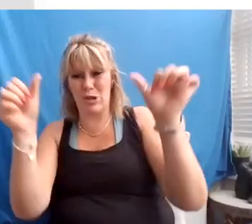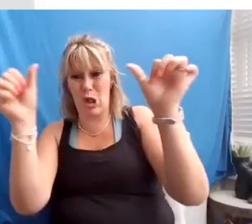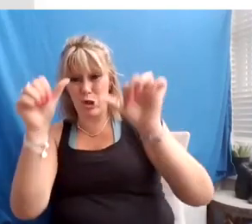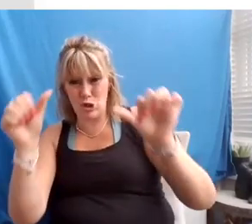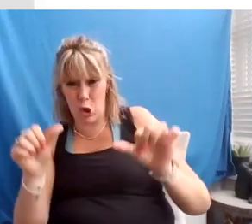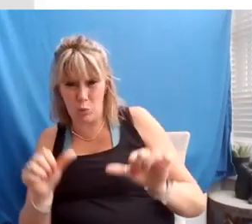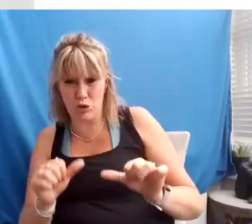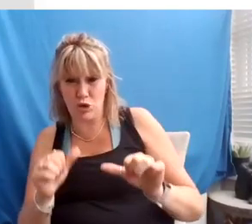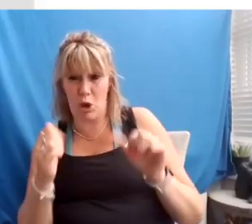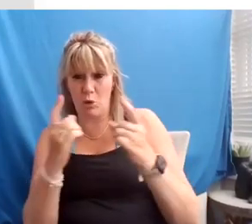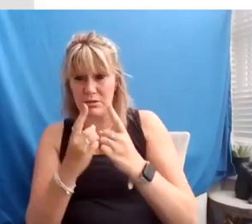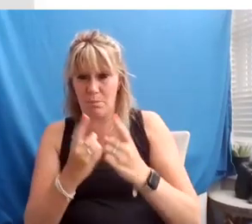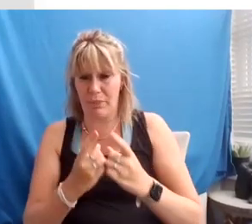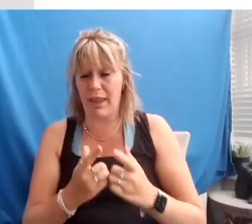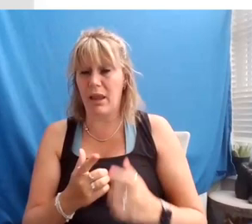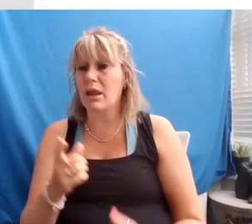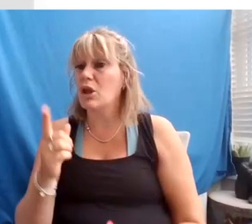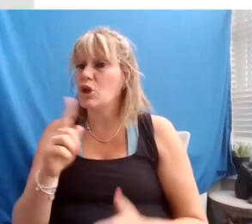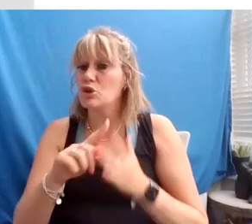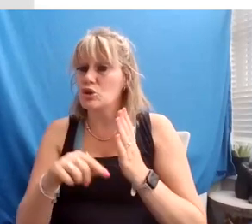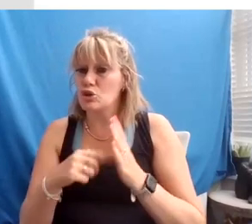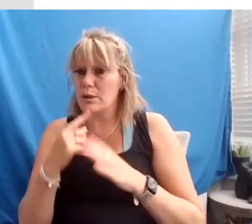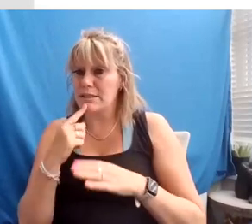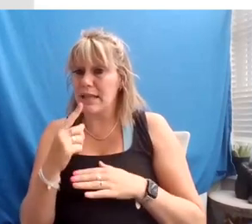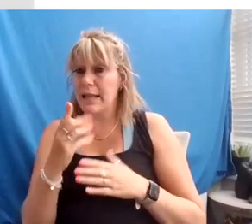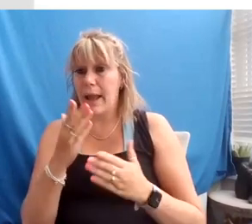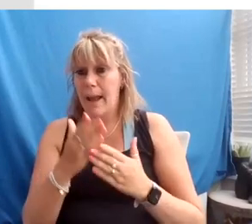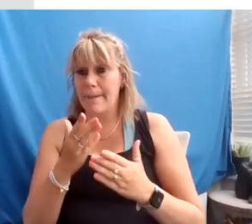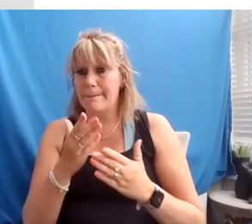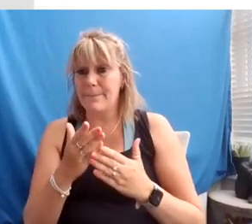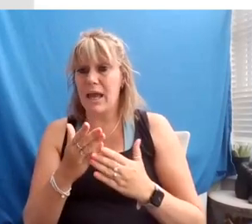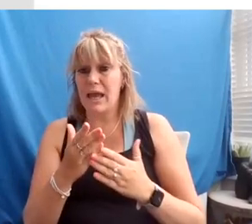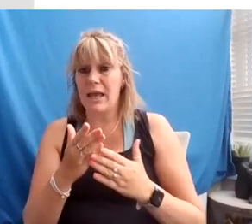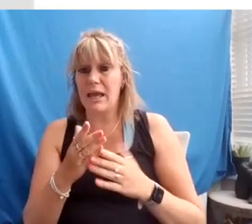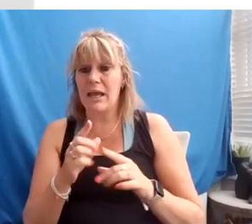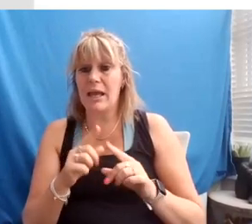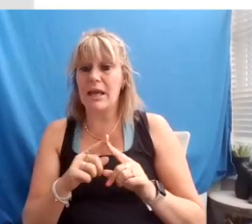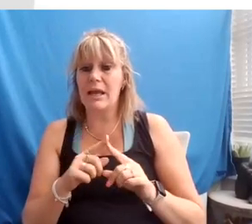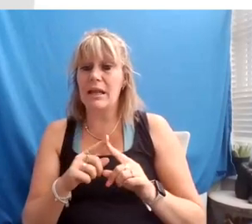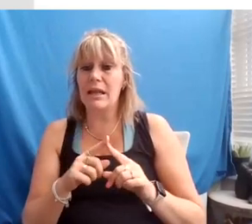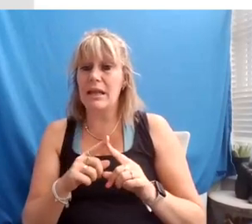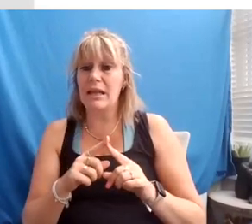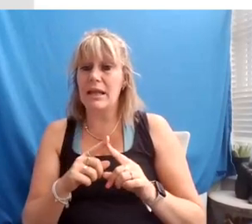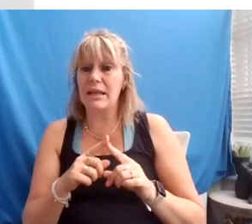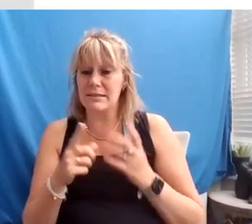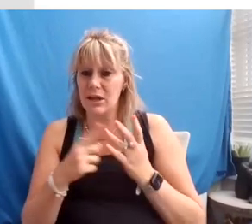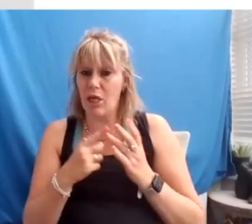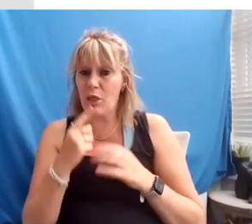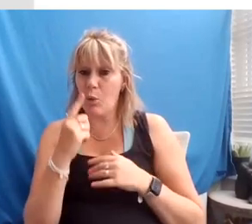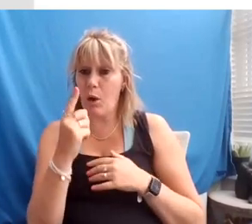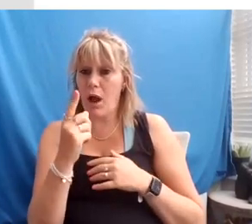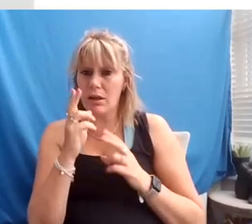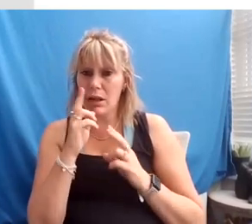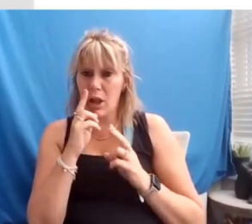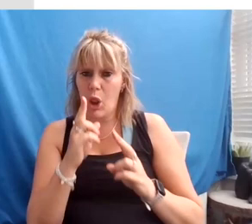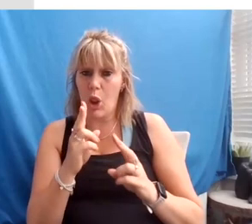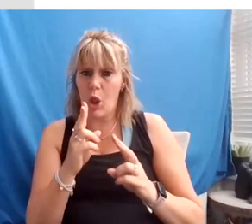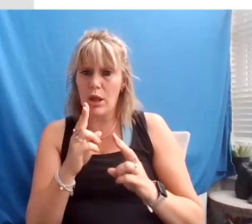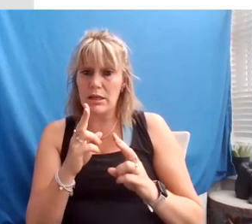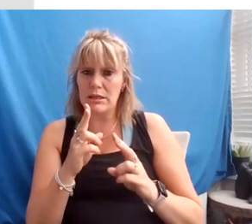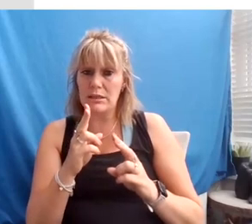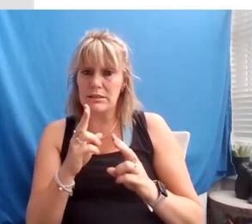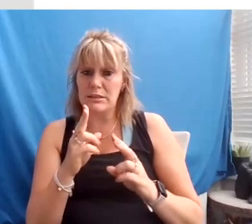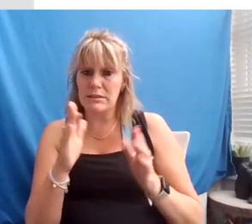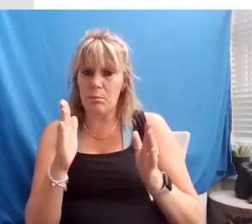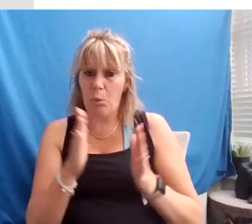that. It does, and it's another one that's actually quite a small piece, but looks like it could be huge. And of course,